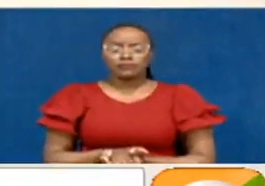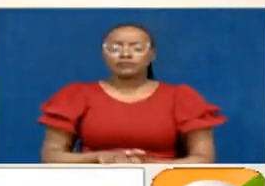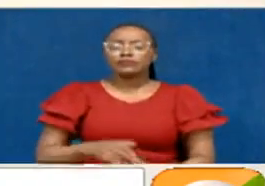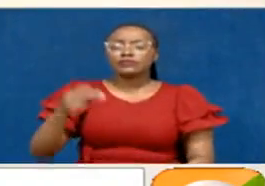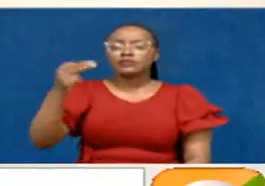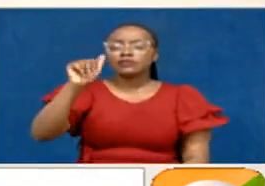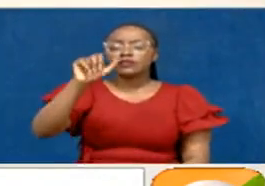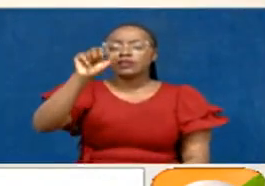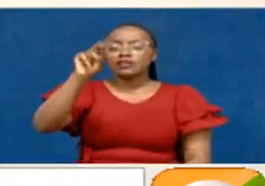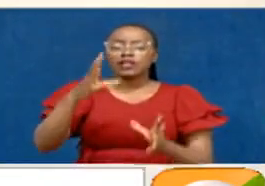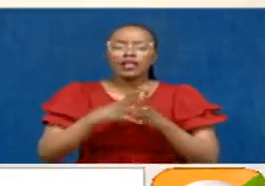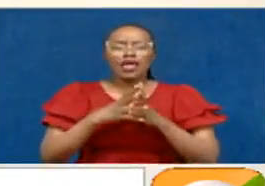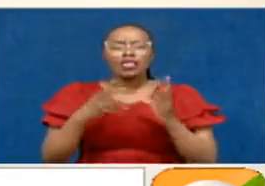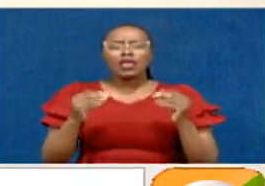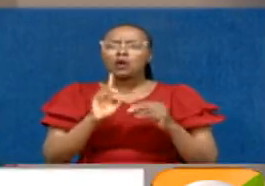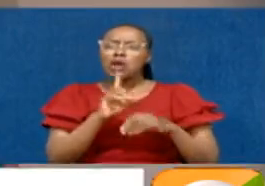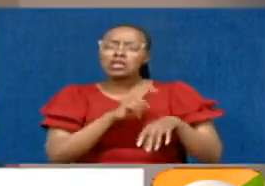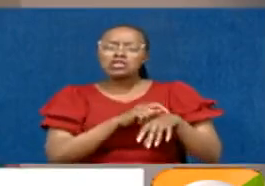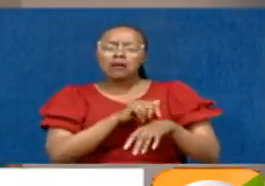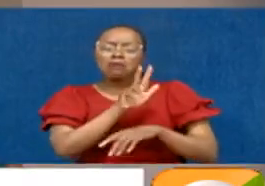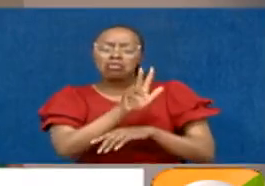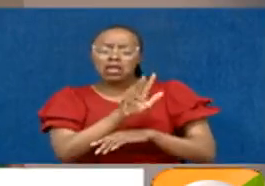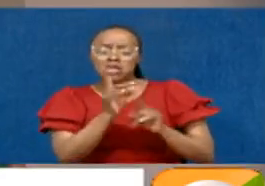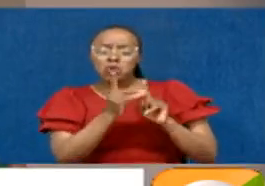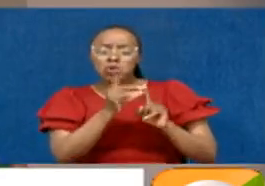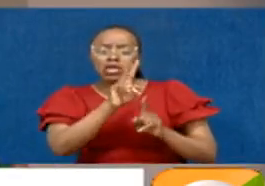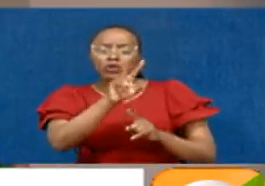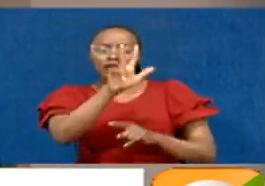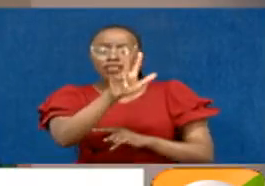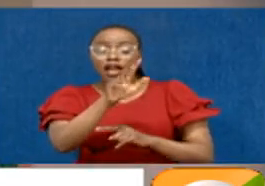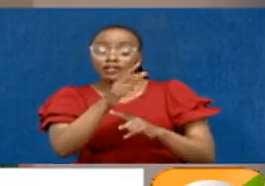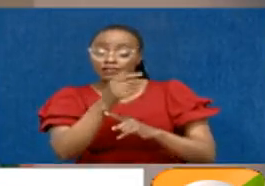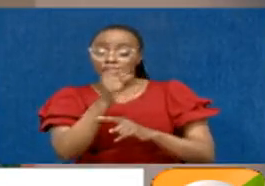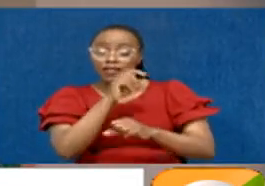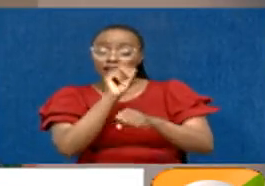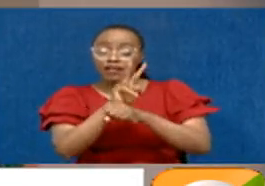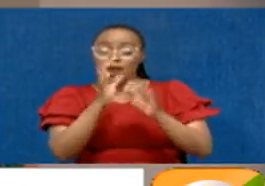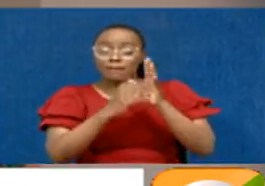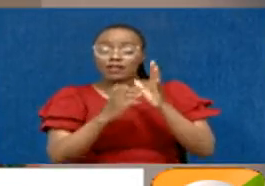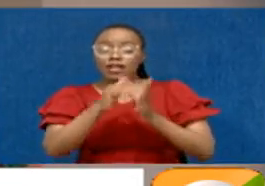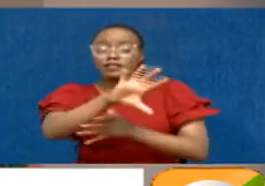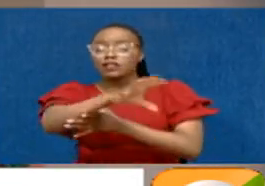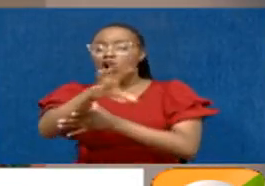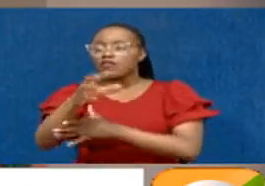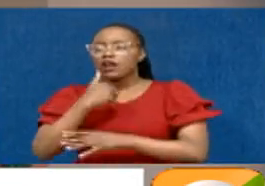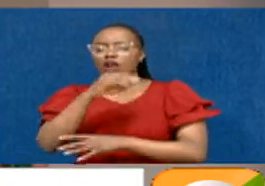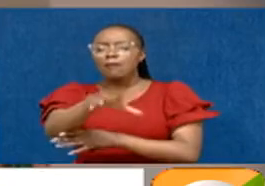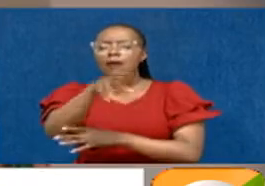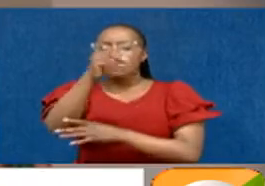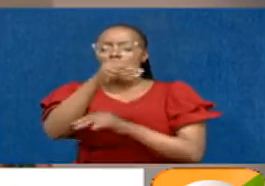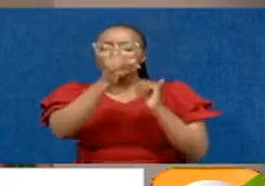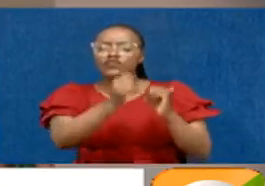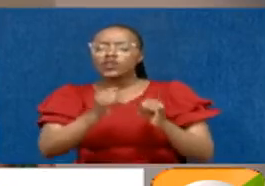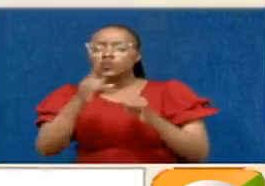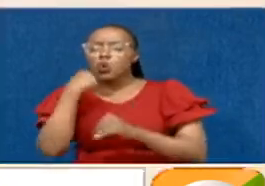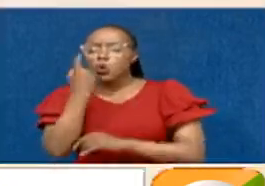Mohamedou is said to have gone missing at around 3 p.m. on the 23rd of December from his shop in Machakos County, was allegedly taken by